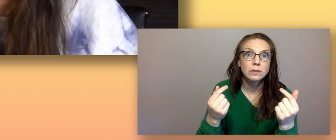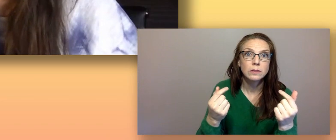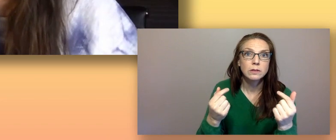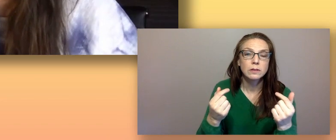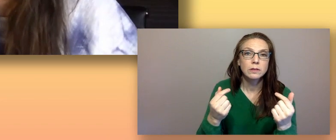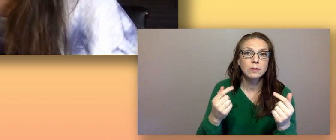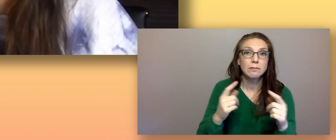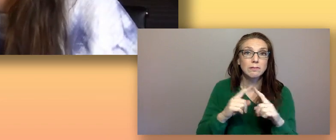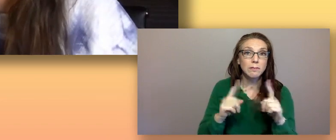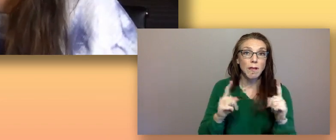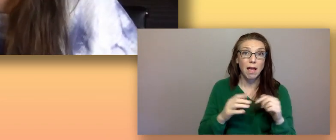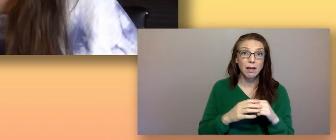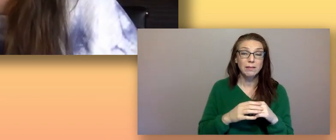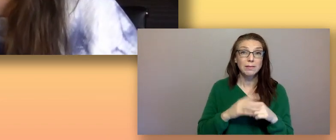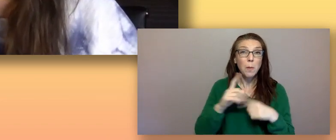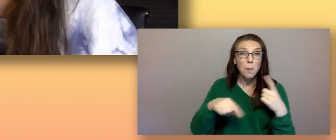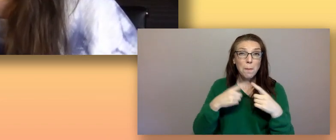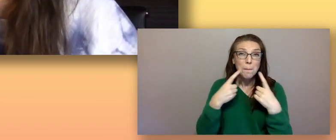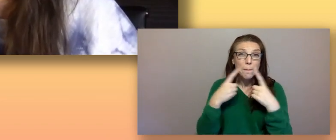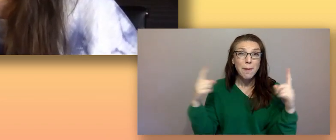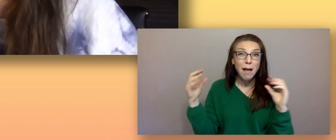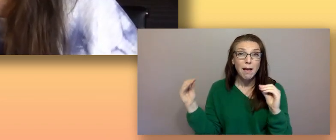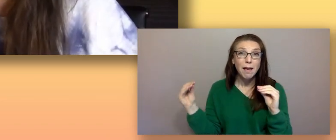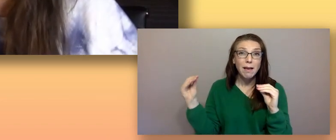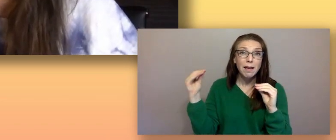But when he did finally kiss me,